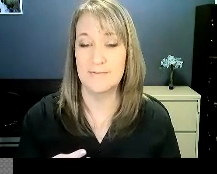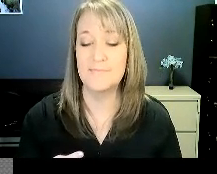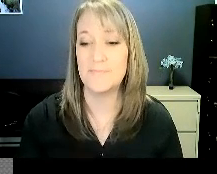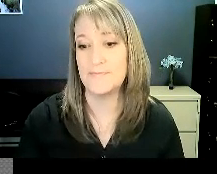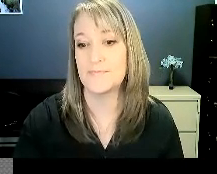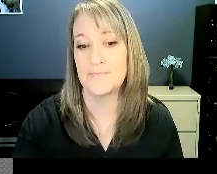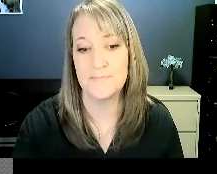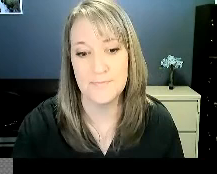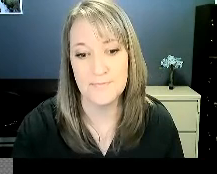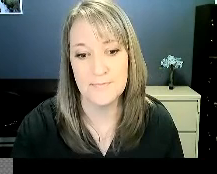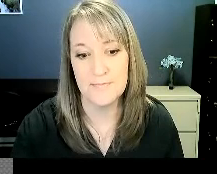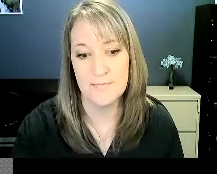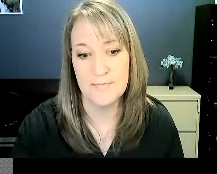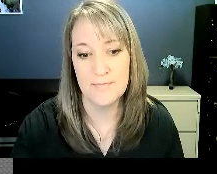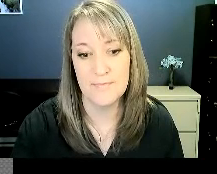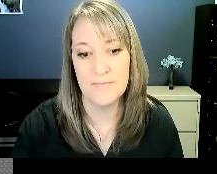sentence.